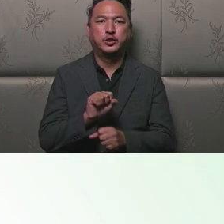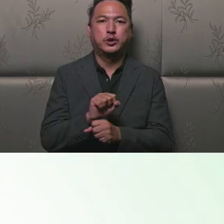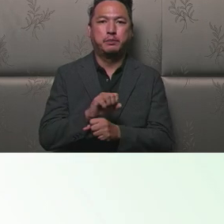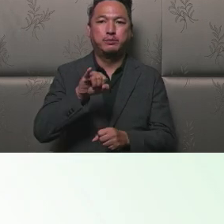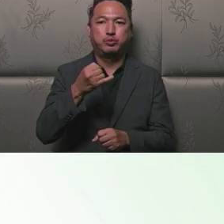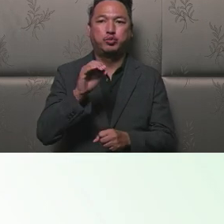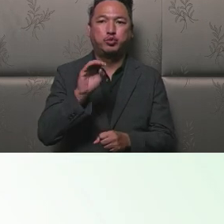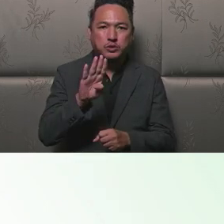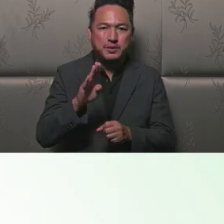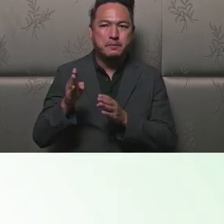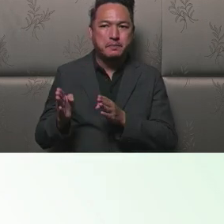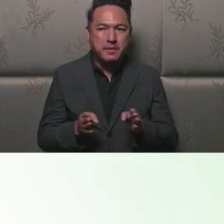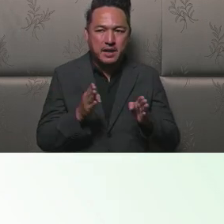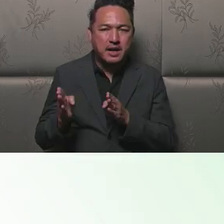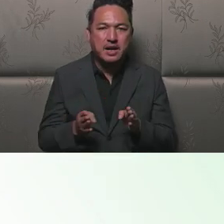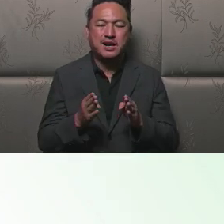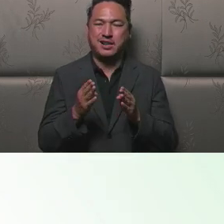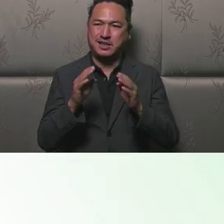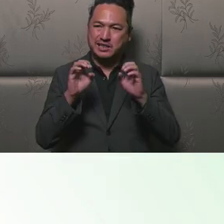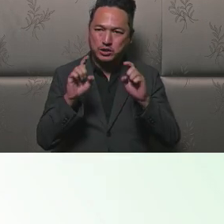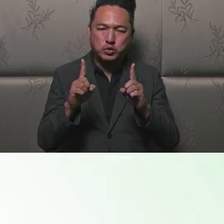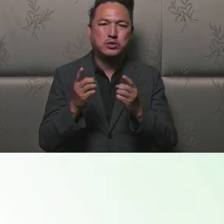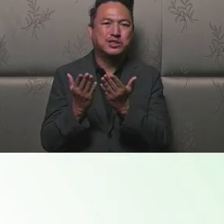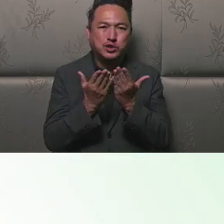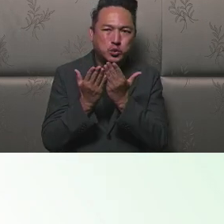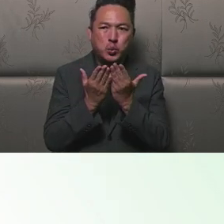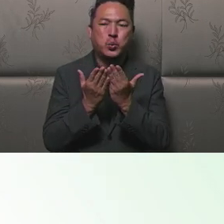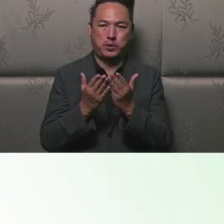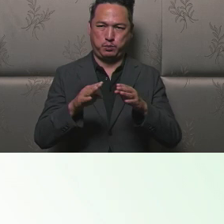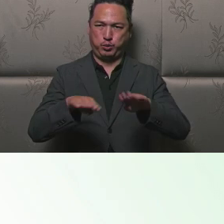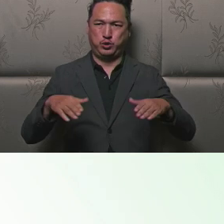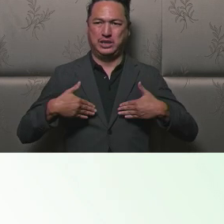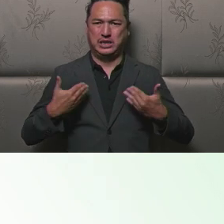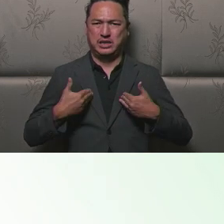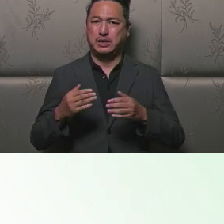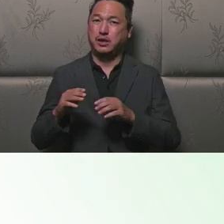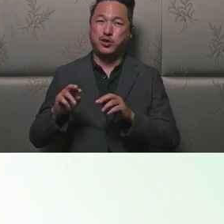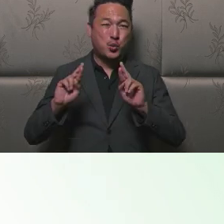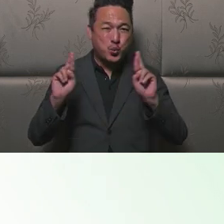competency and come up with our unpacked, contextualized, indigenized